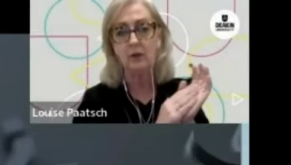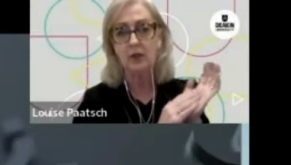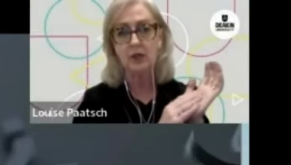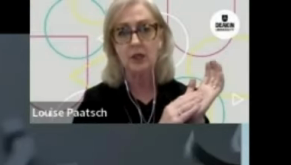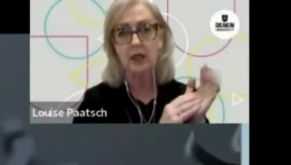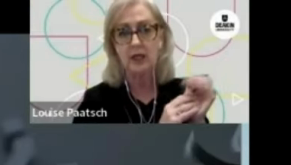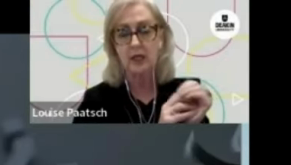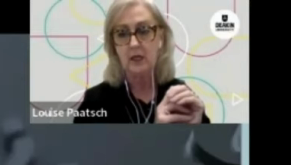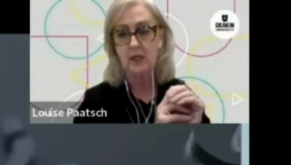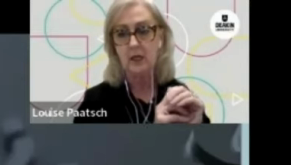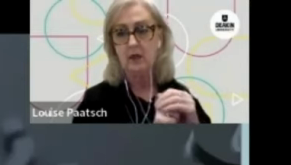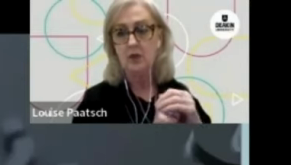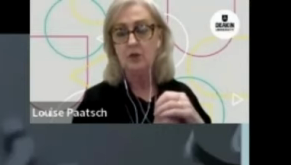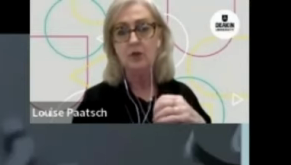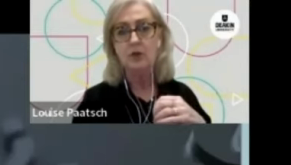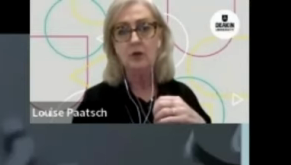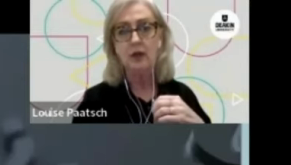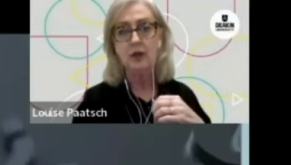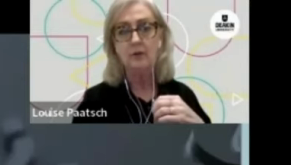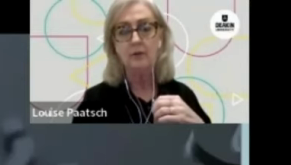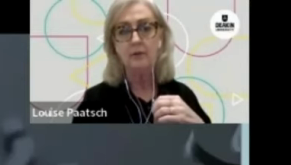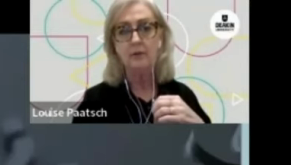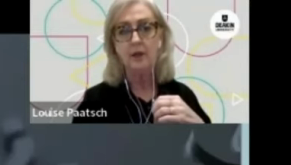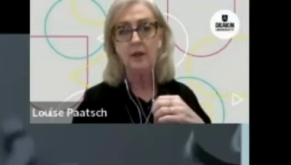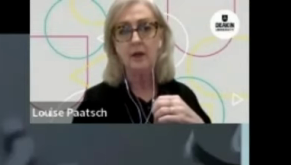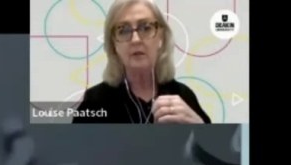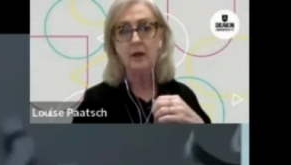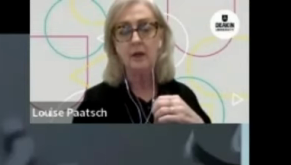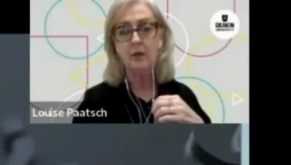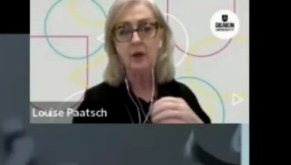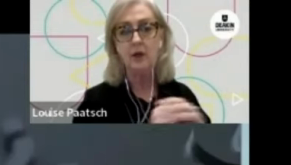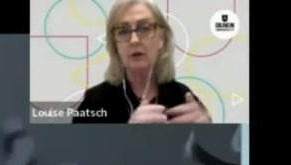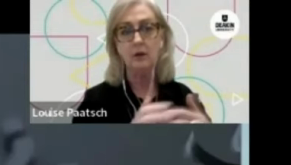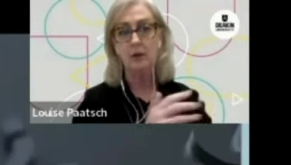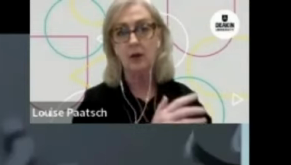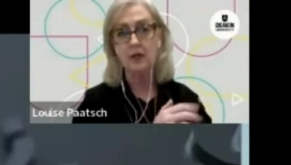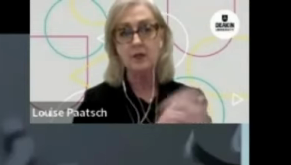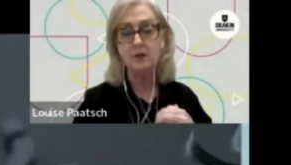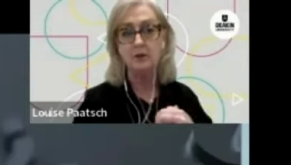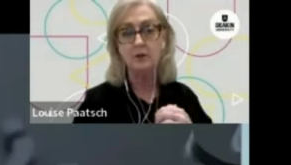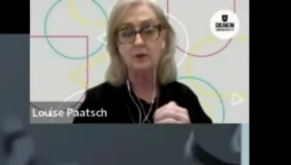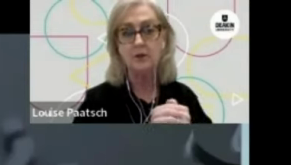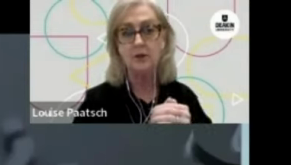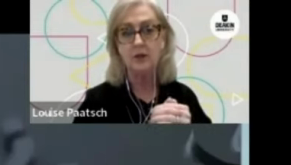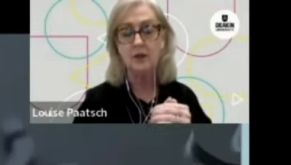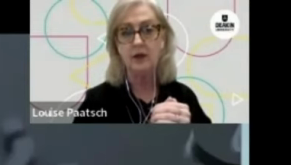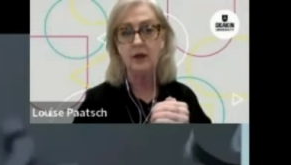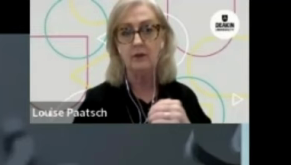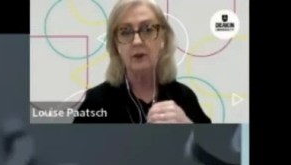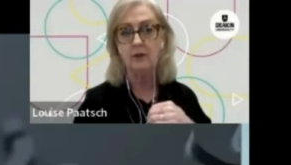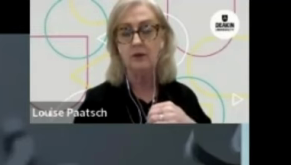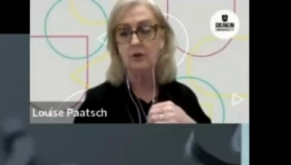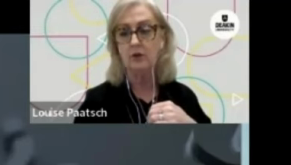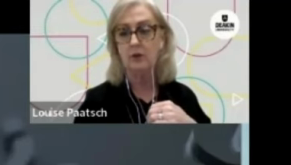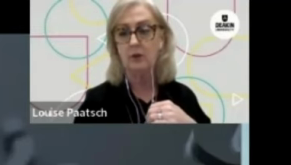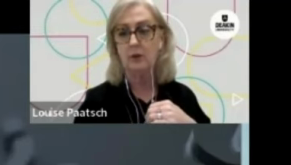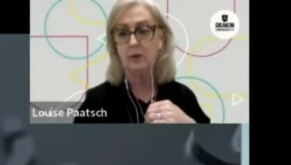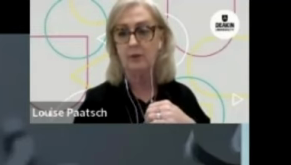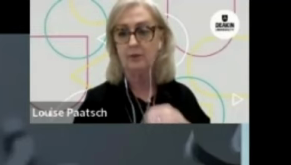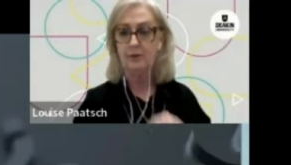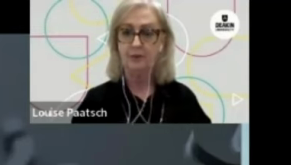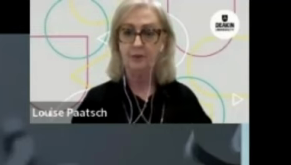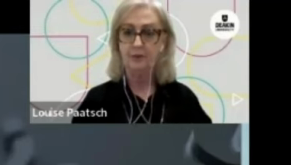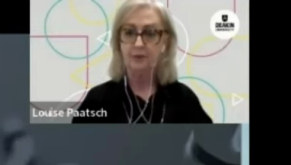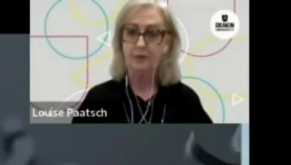with language delayed children, but we apply it to the deaf and hard of hearing students as